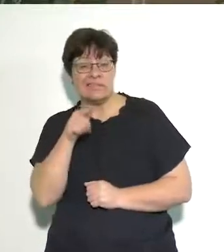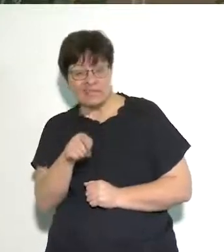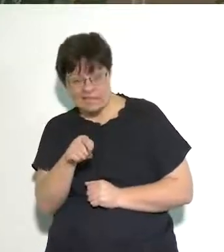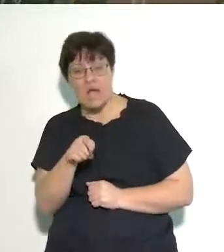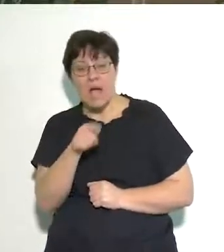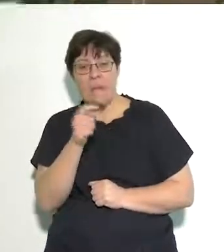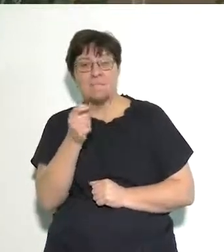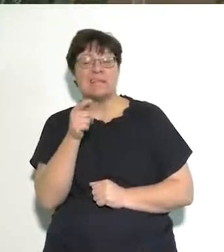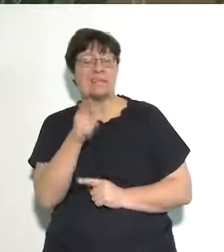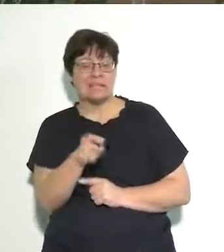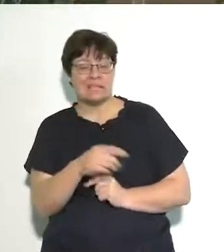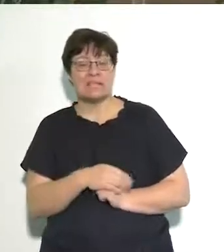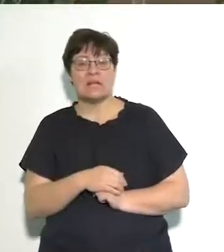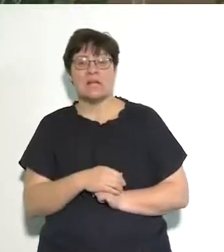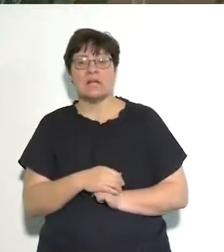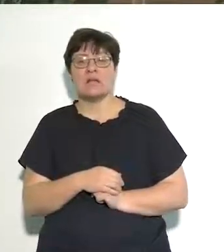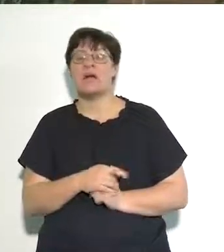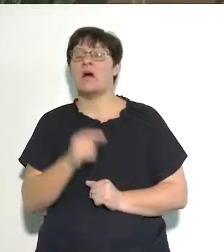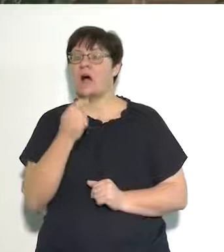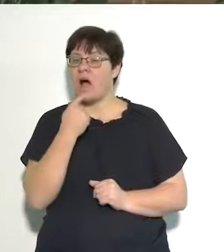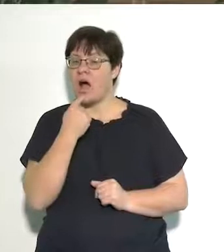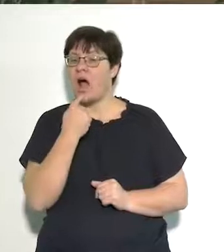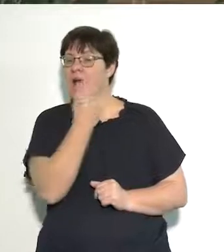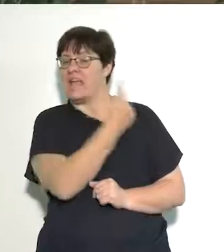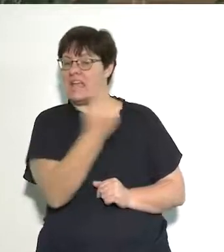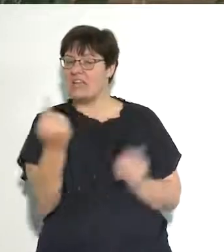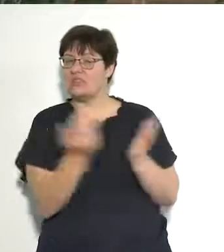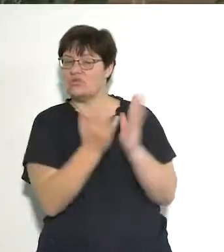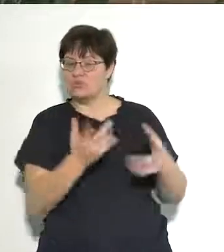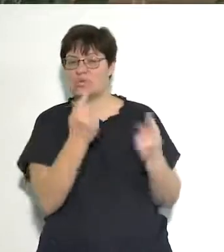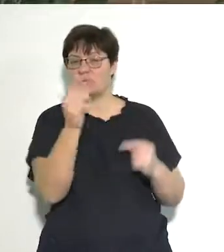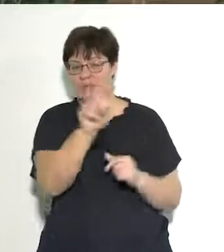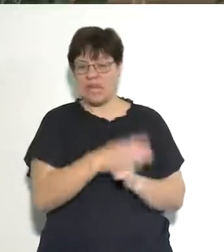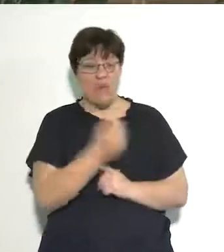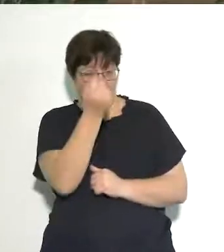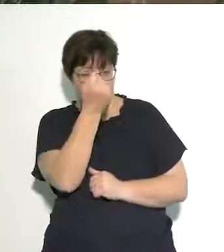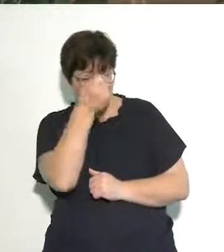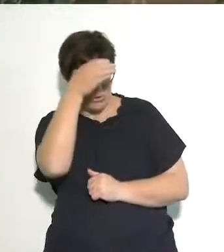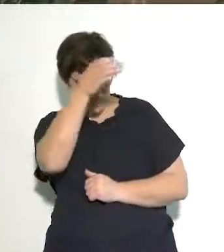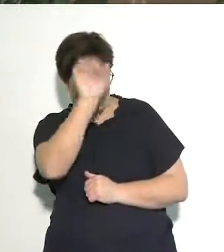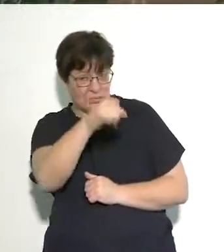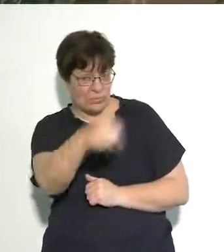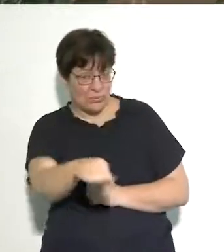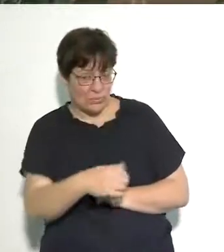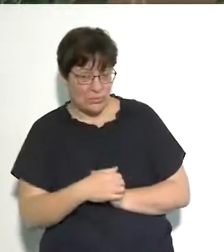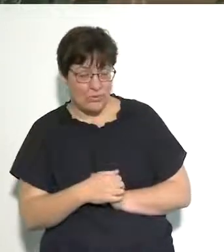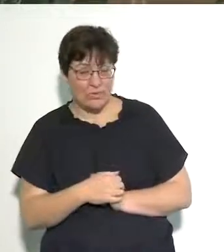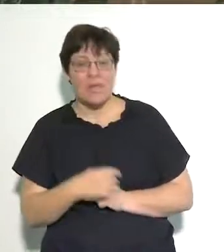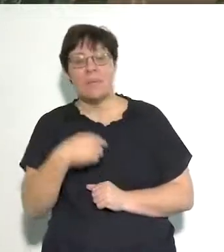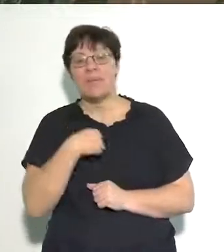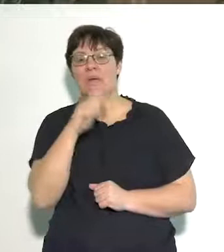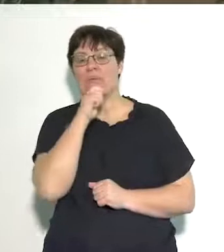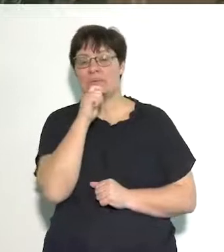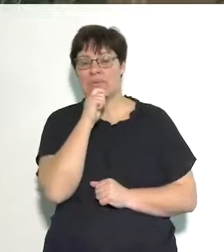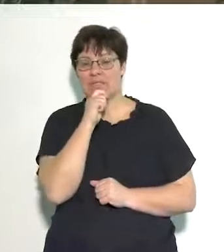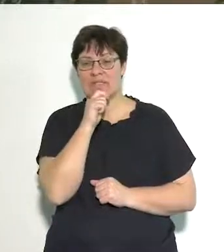using the beans is that you can see what each student is doing and whether they're understanding the concept or not. So I will be